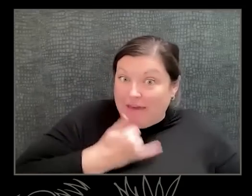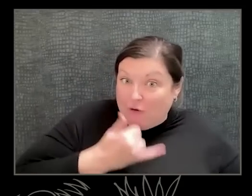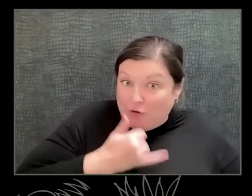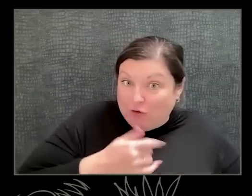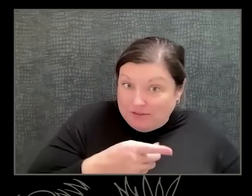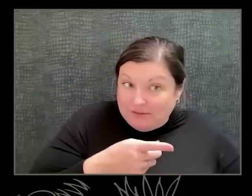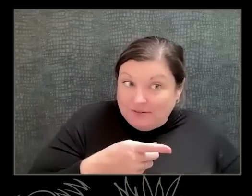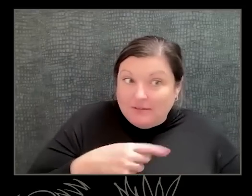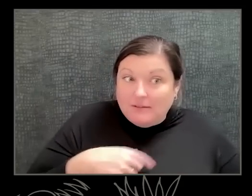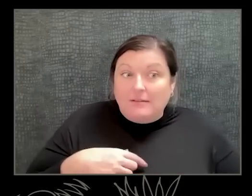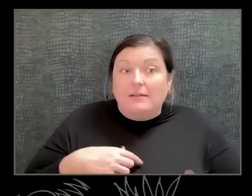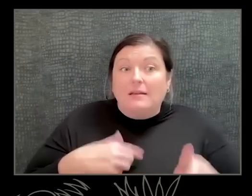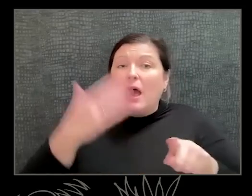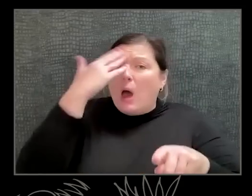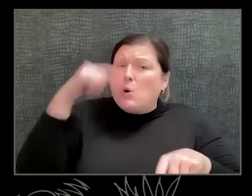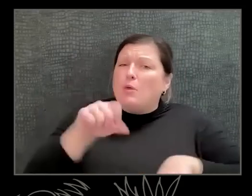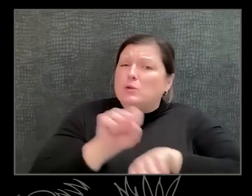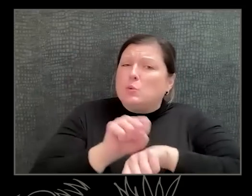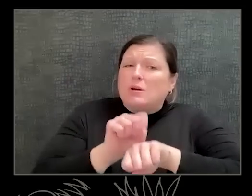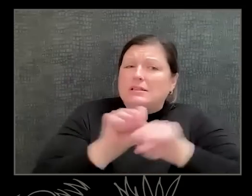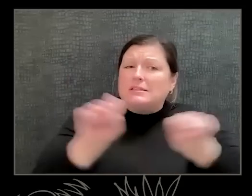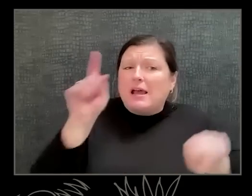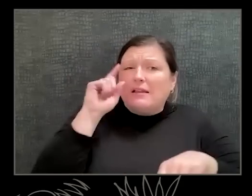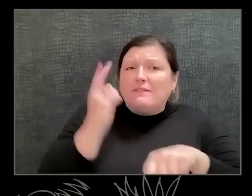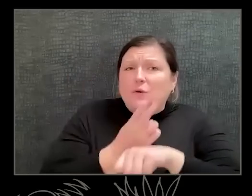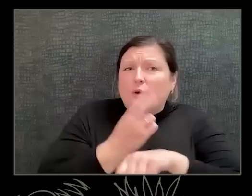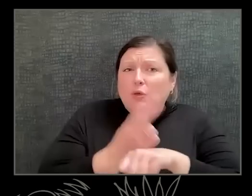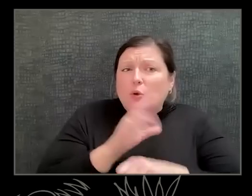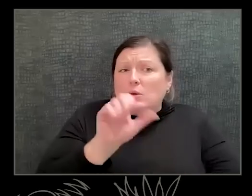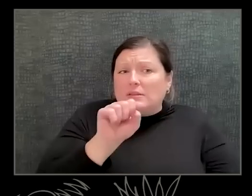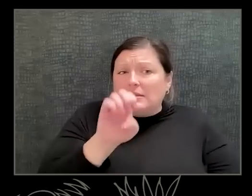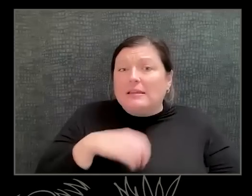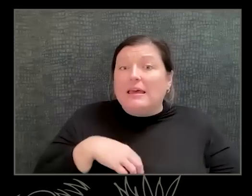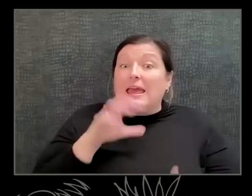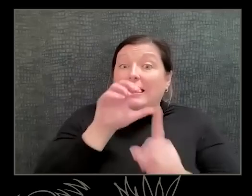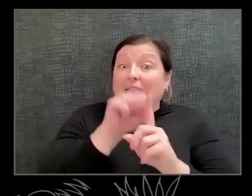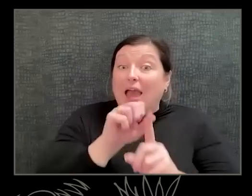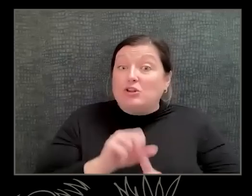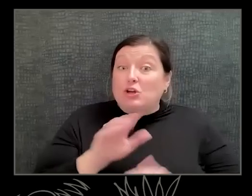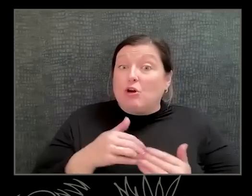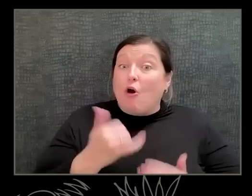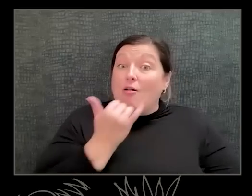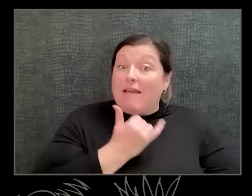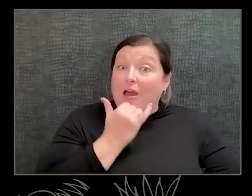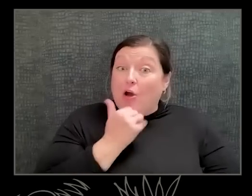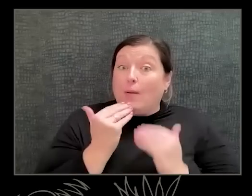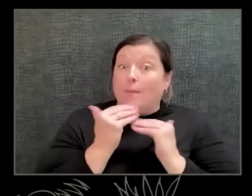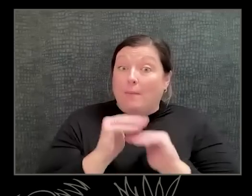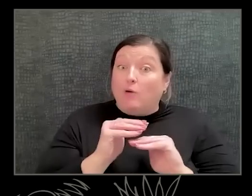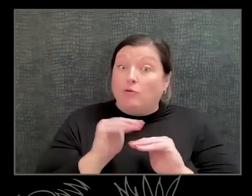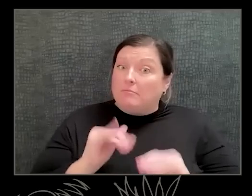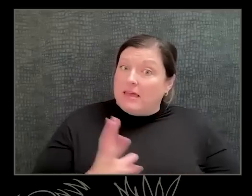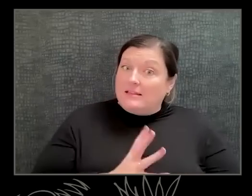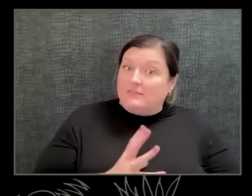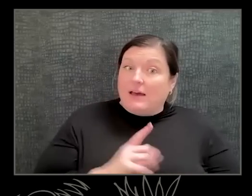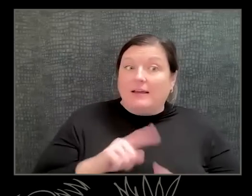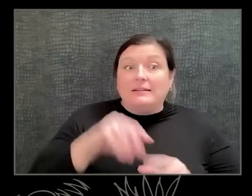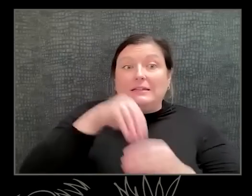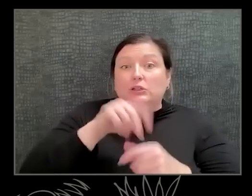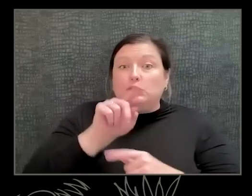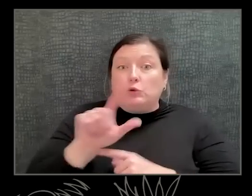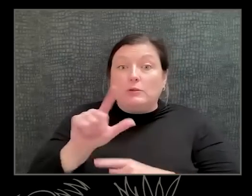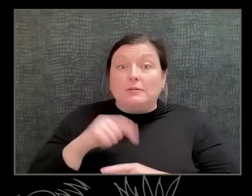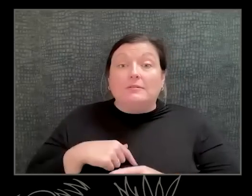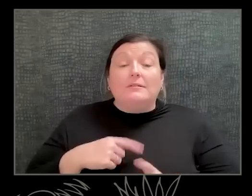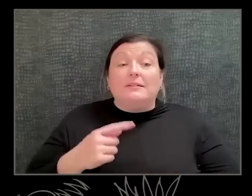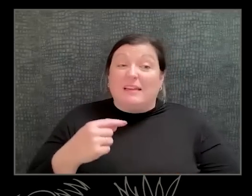say, I know this works safely for my use case. Catching all the errors with an error boundary is fine. It's just an internal tool. Also me, 6